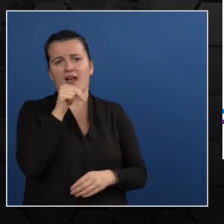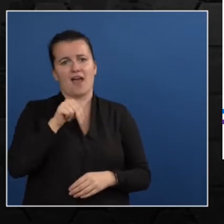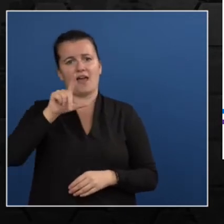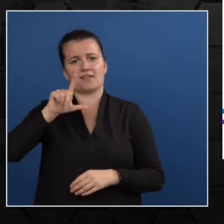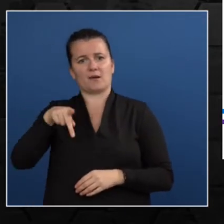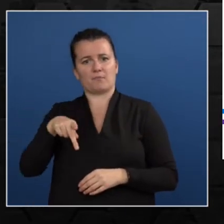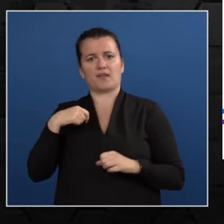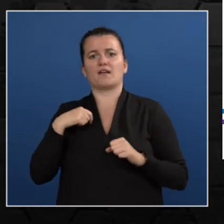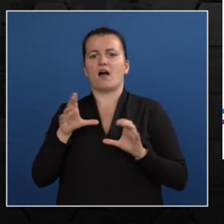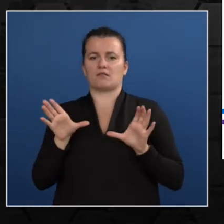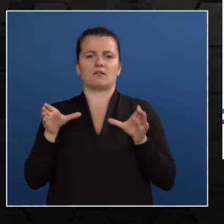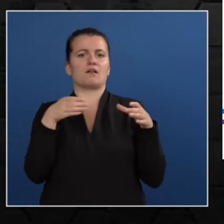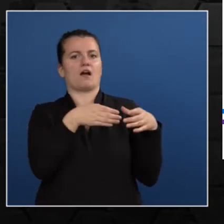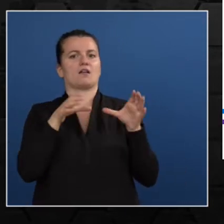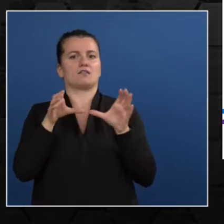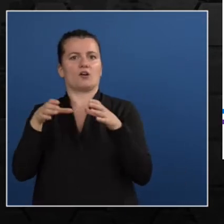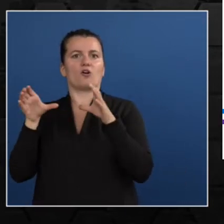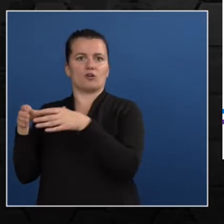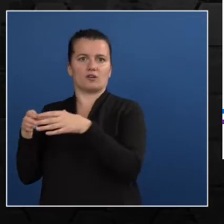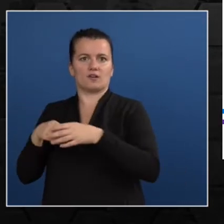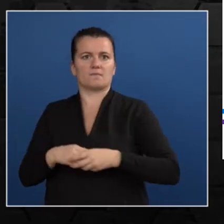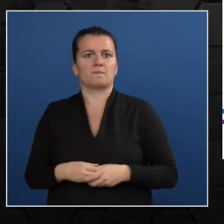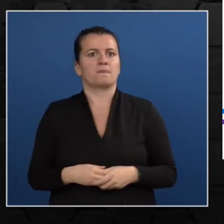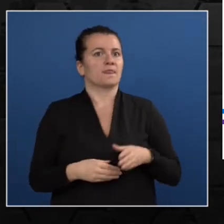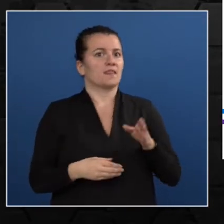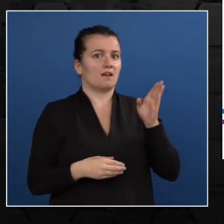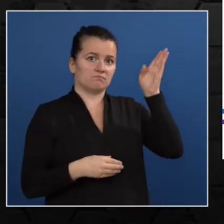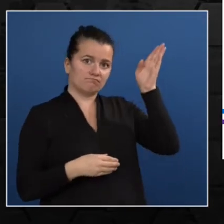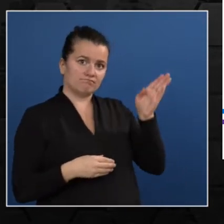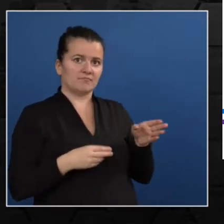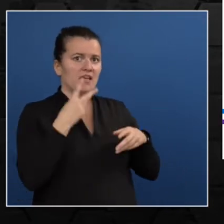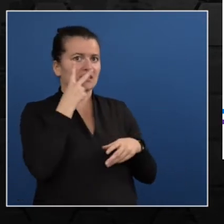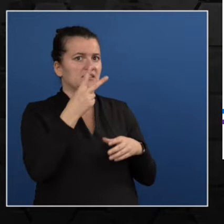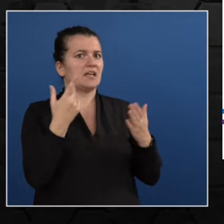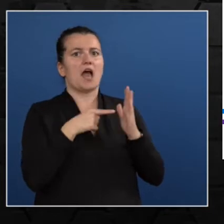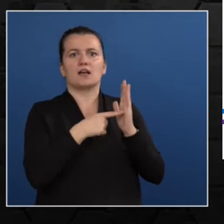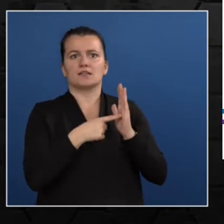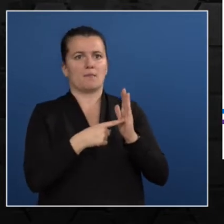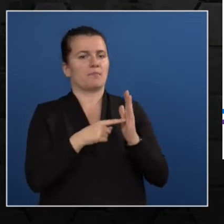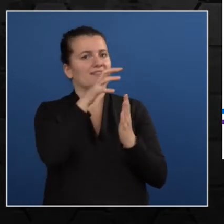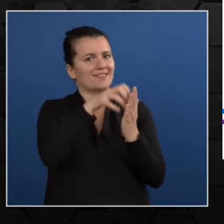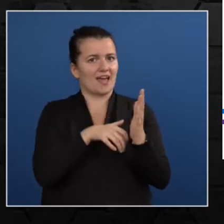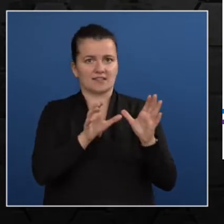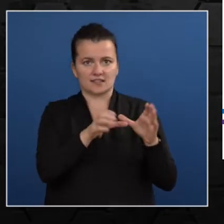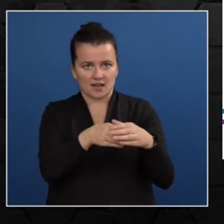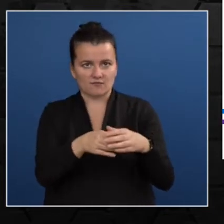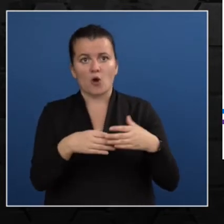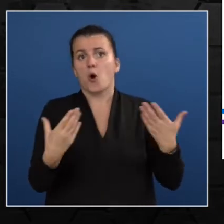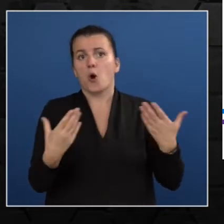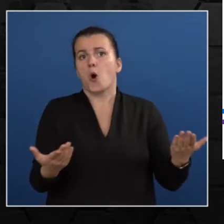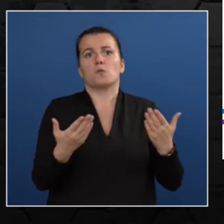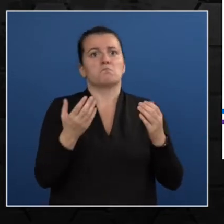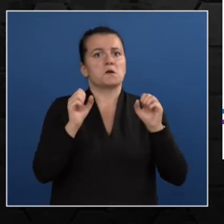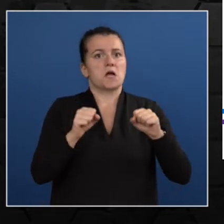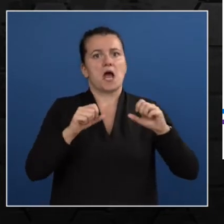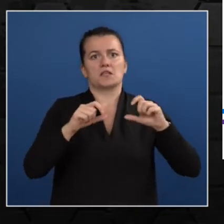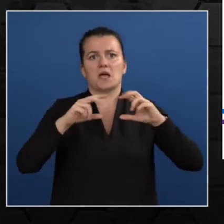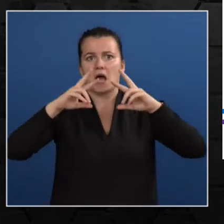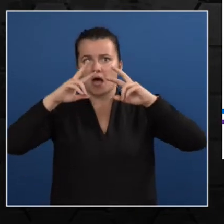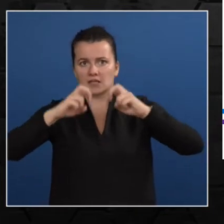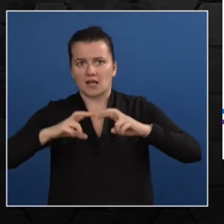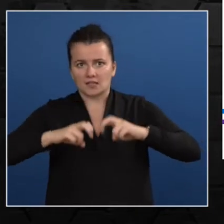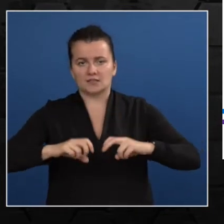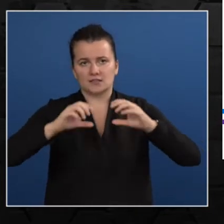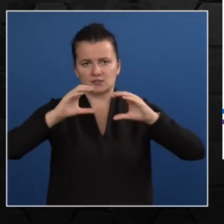with name entity recognition. You can also classify your articles with text classification. You